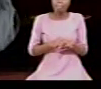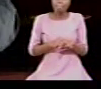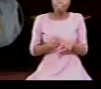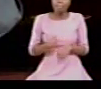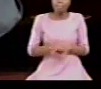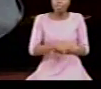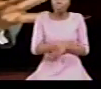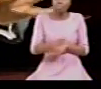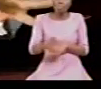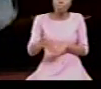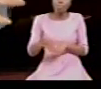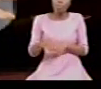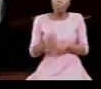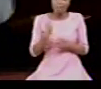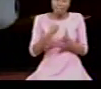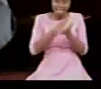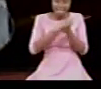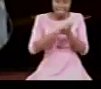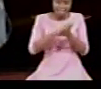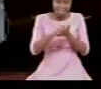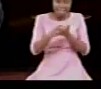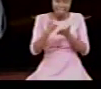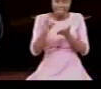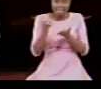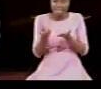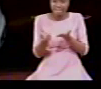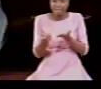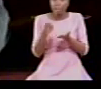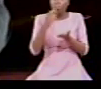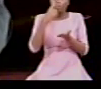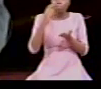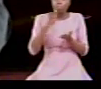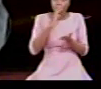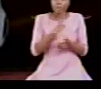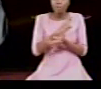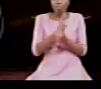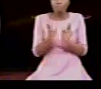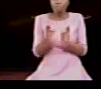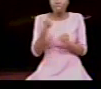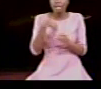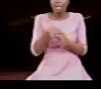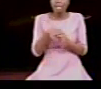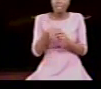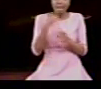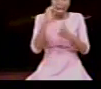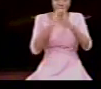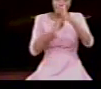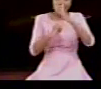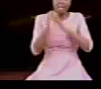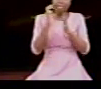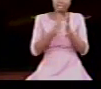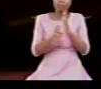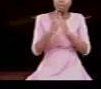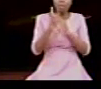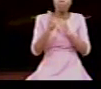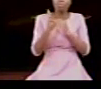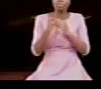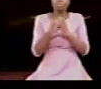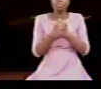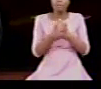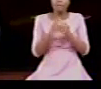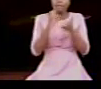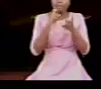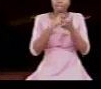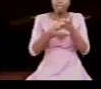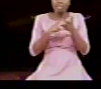sow a clean seed, he must be redeemed. In Isaiah chapter 1, I